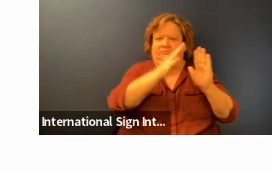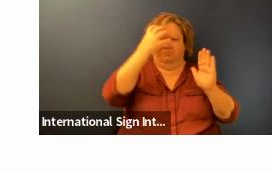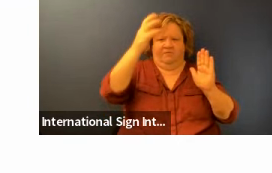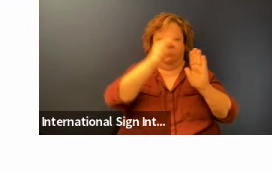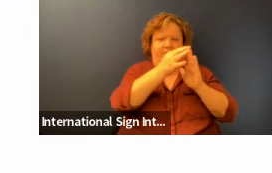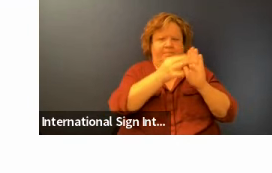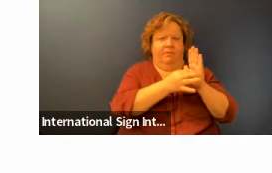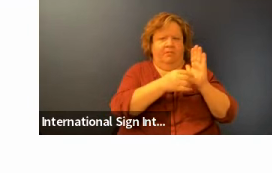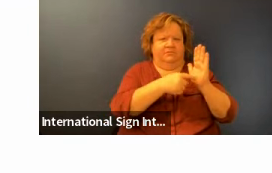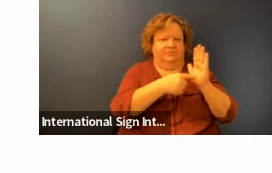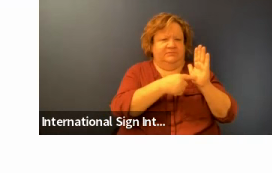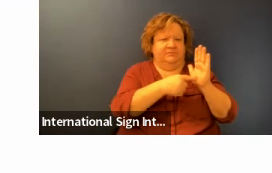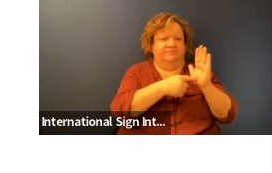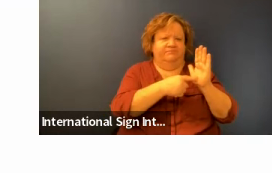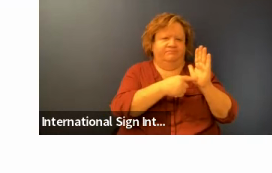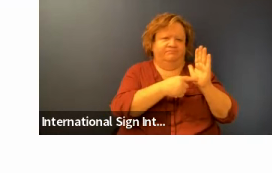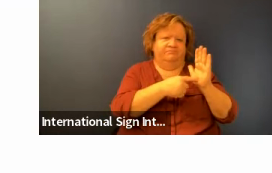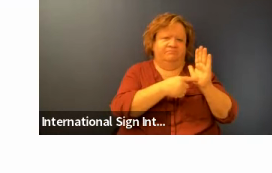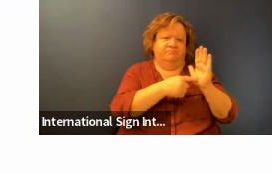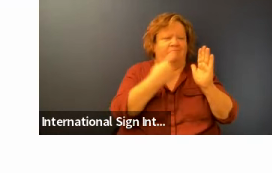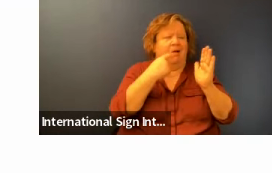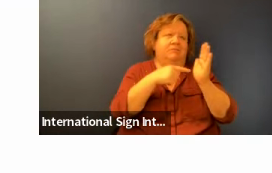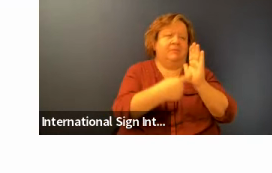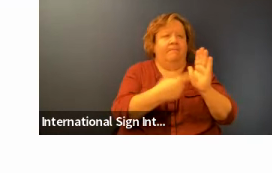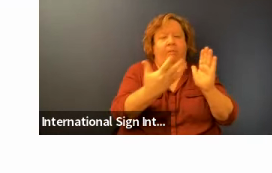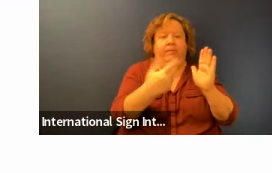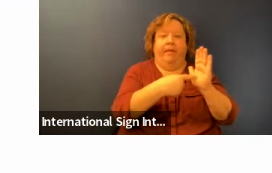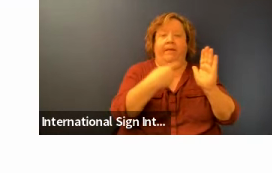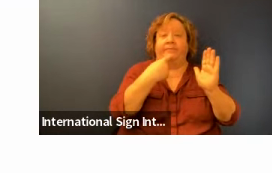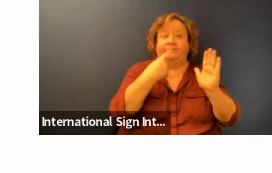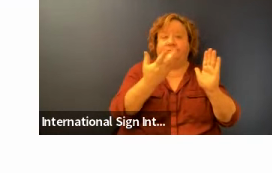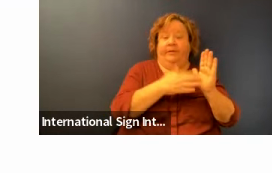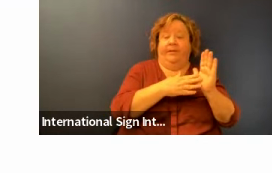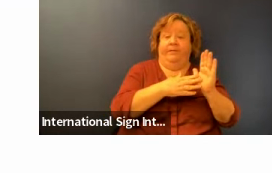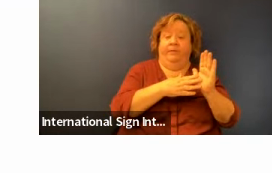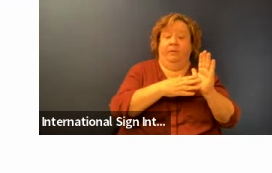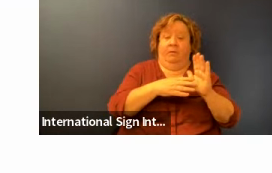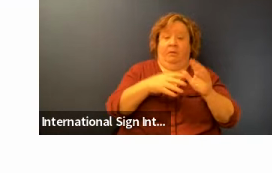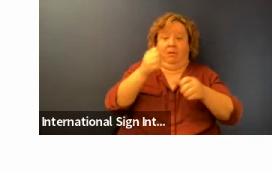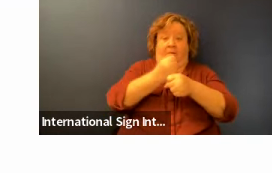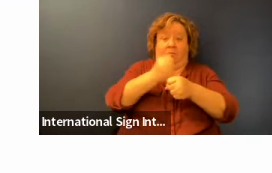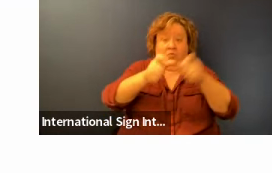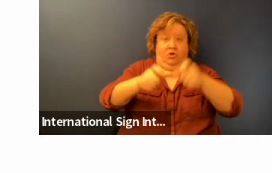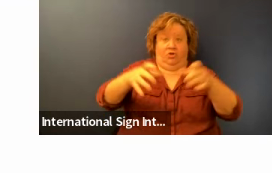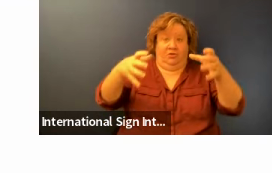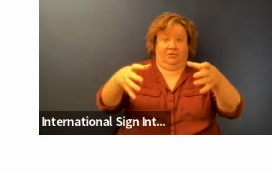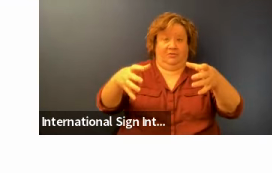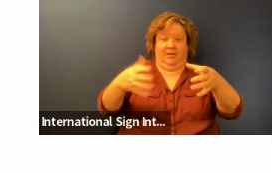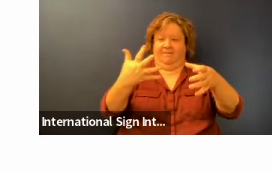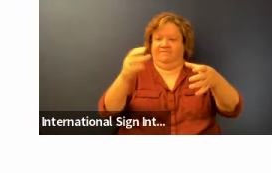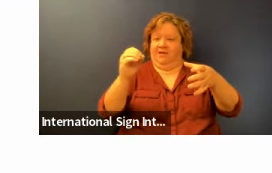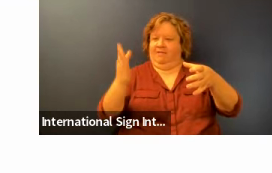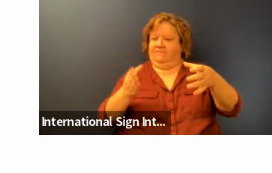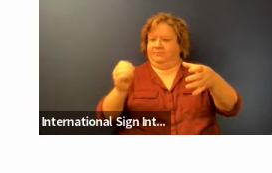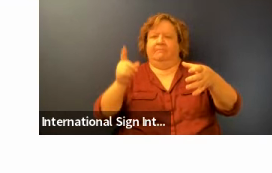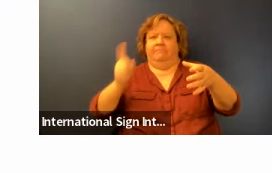though we have such policies, their enforcement is very, very low. And our last of our concern is